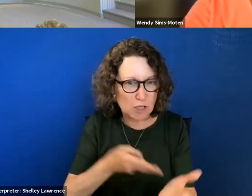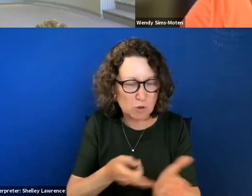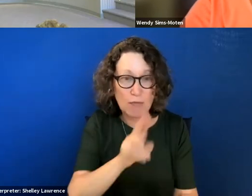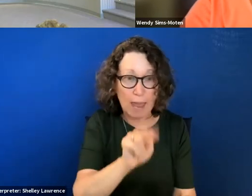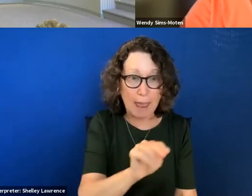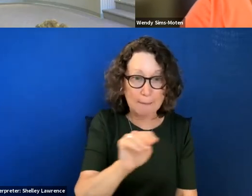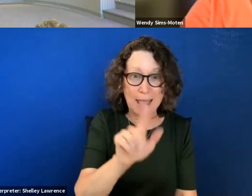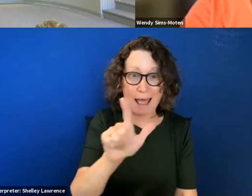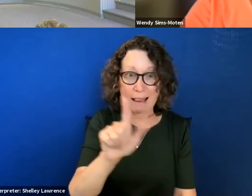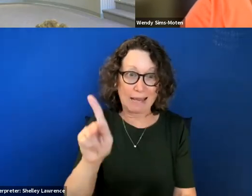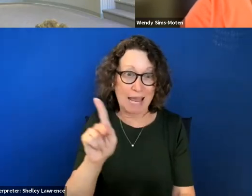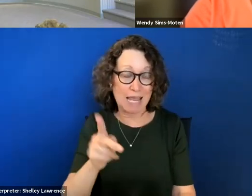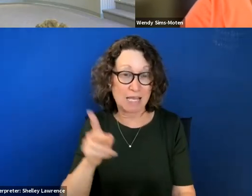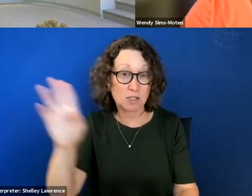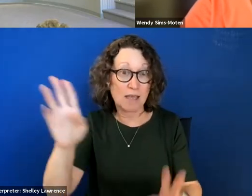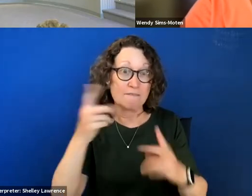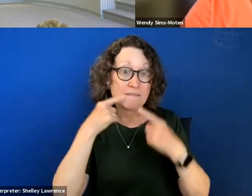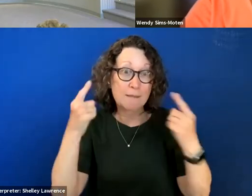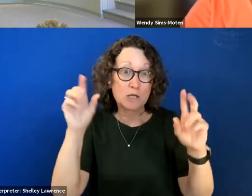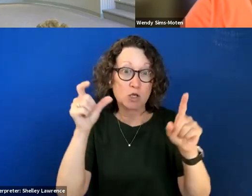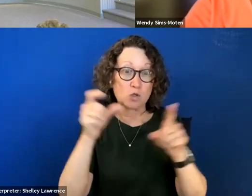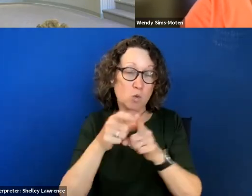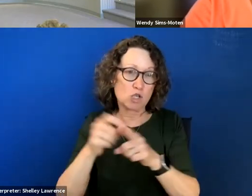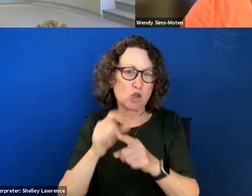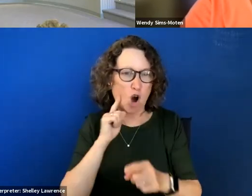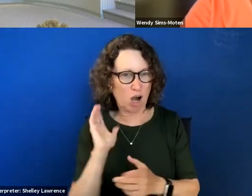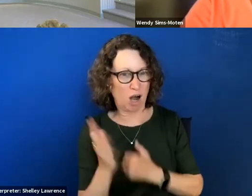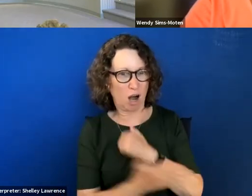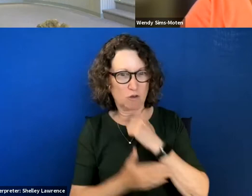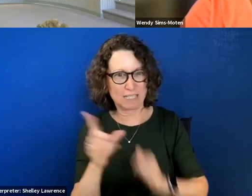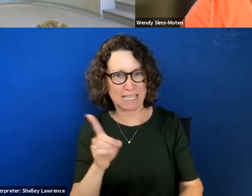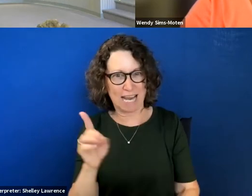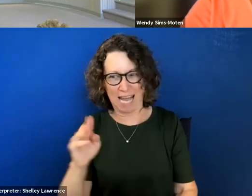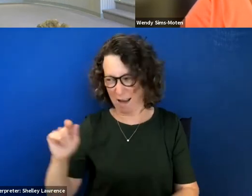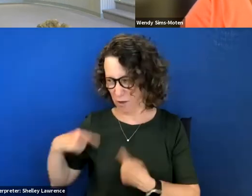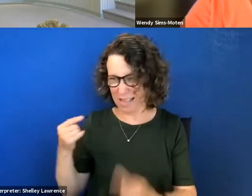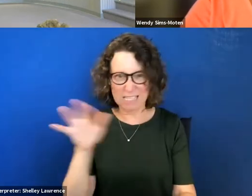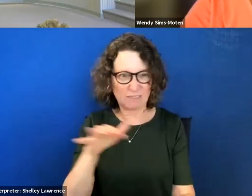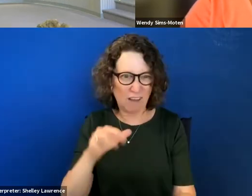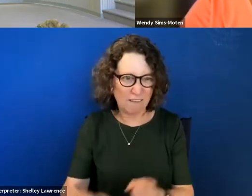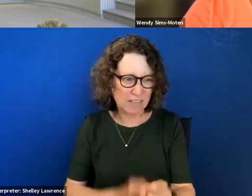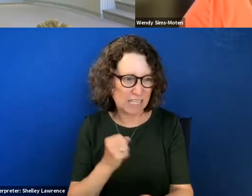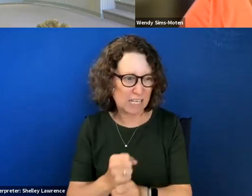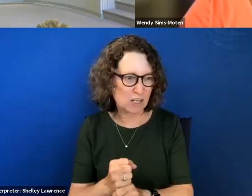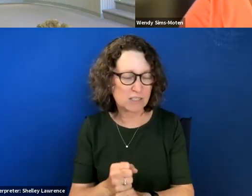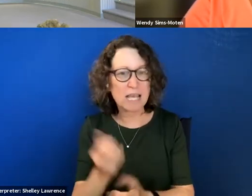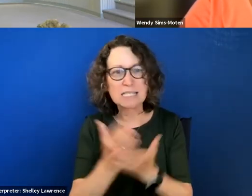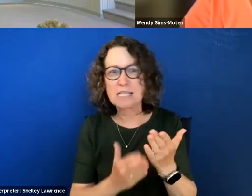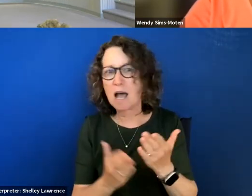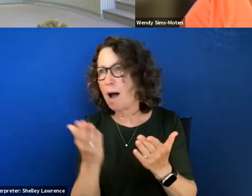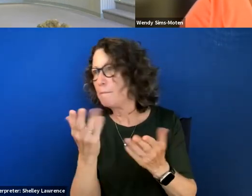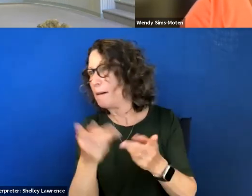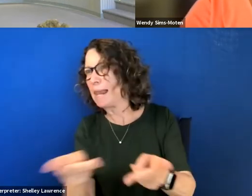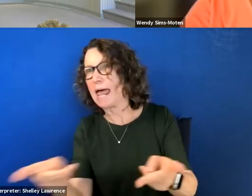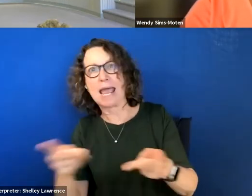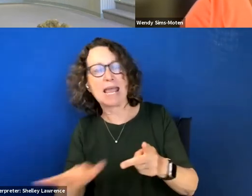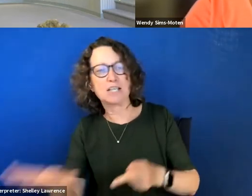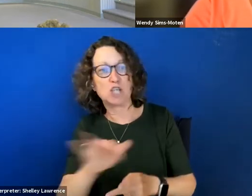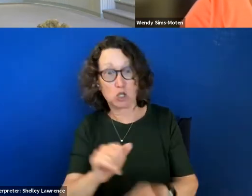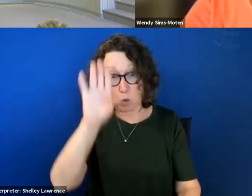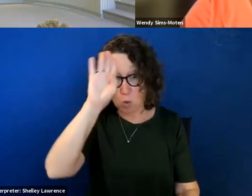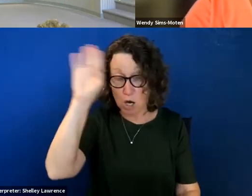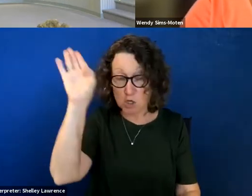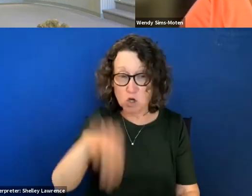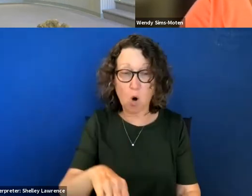MLK's famous words are in our country's DNA for the past 55 years. Somewhere along the line, you